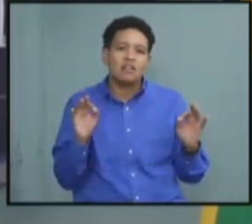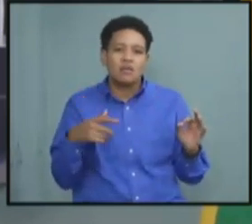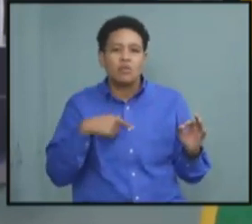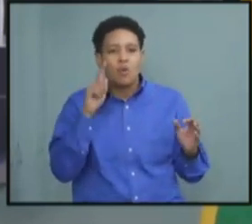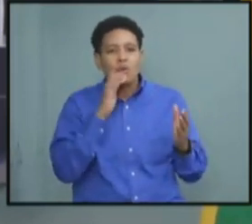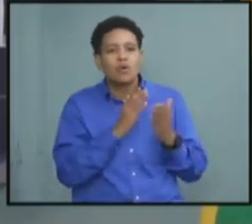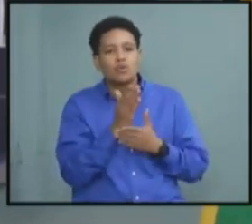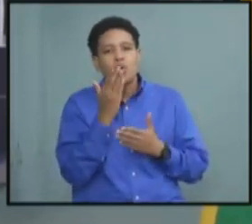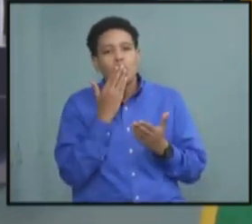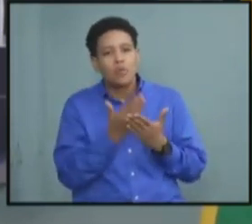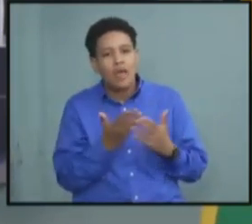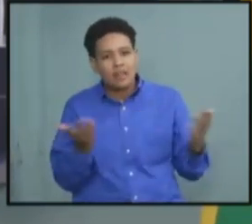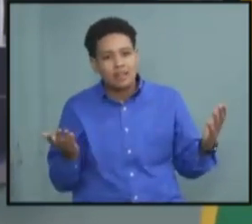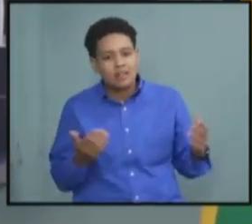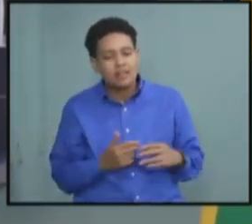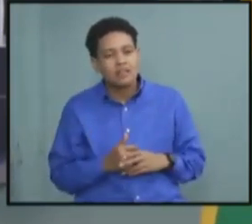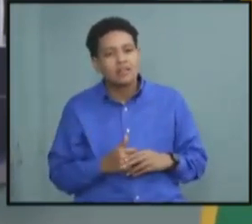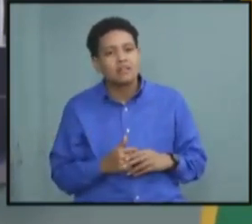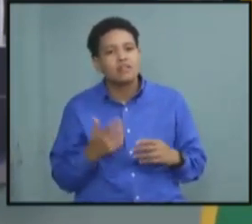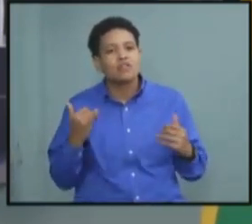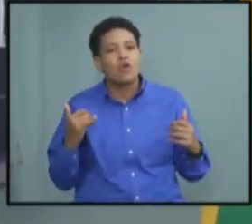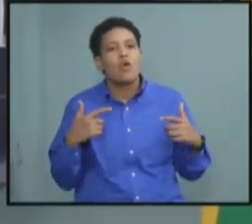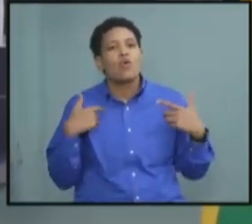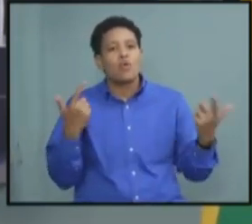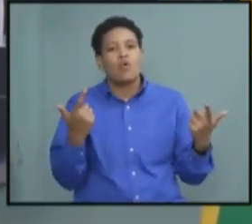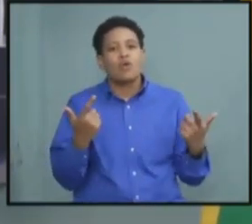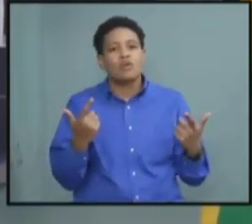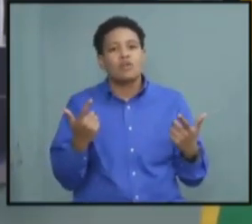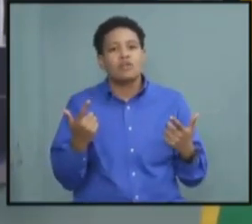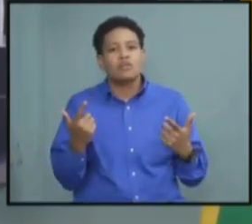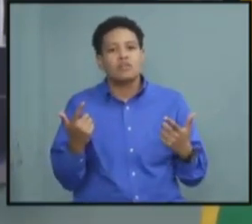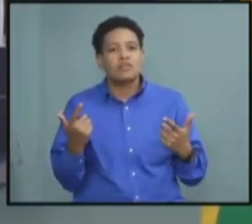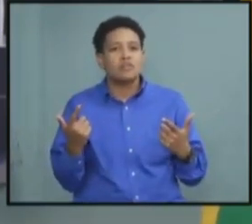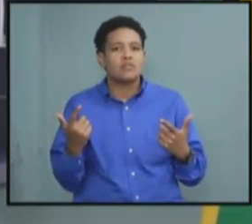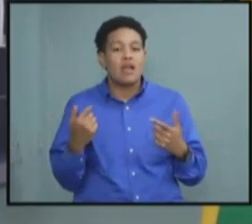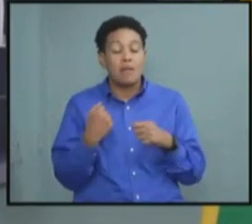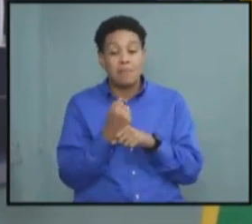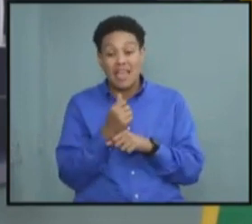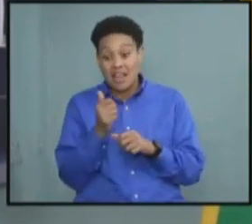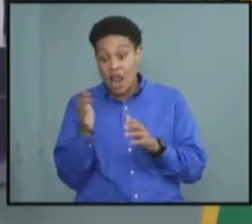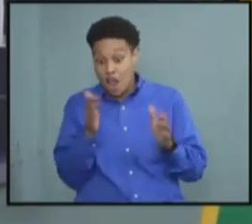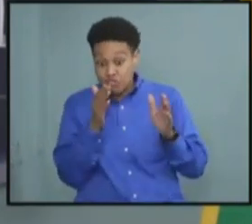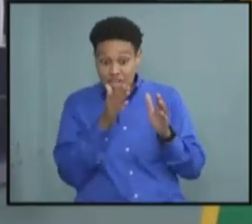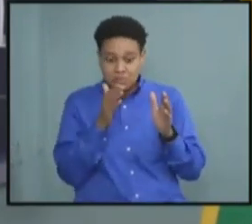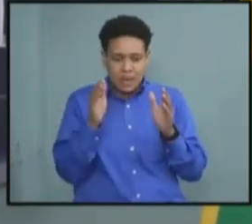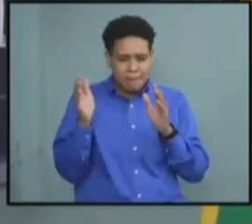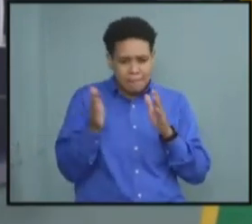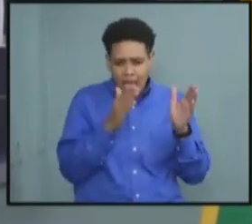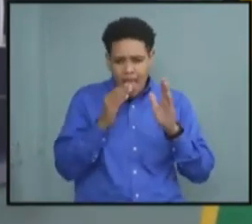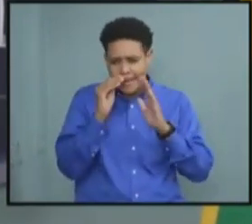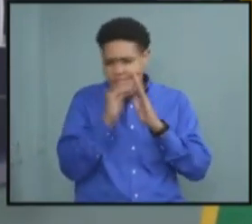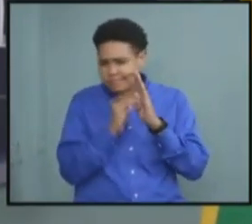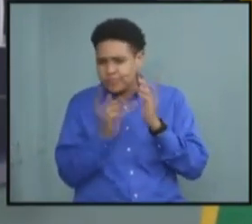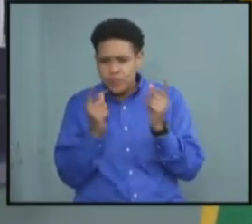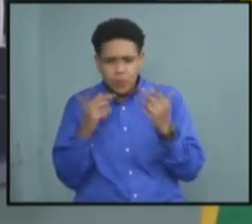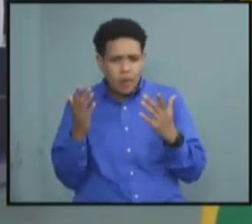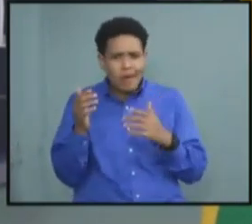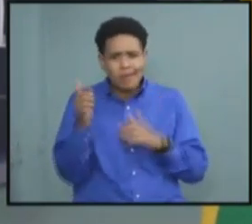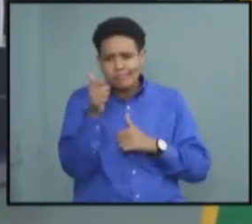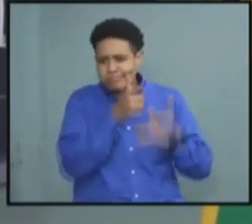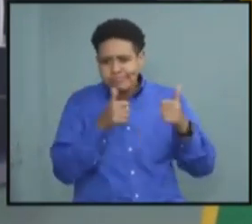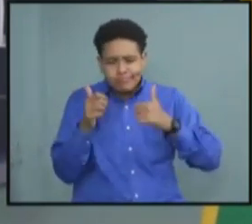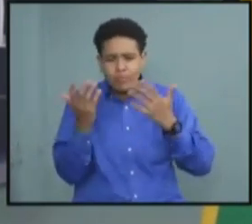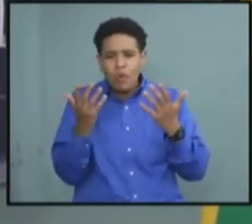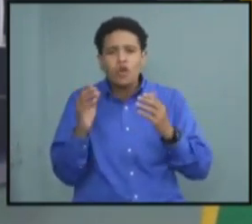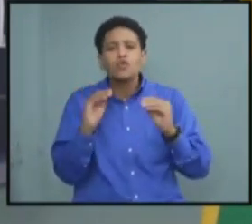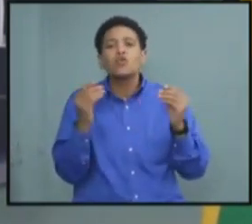through quite well. We will now go about the business of making the logistical arrangements so that no